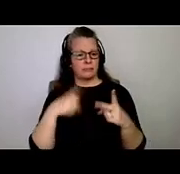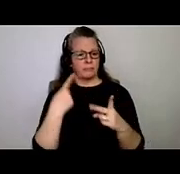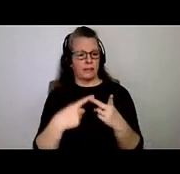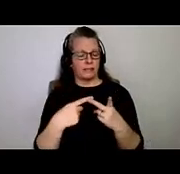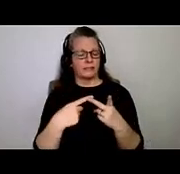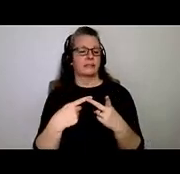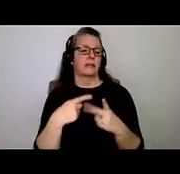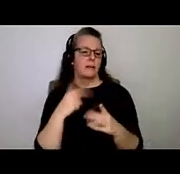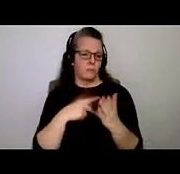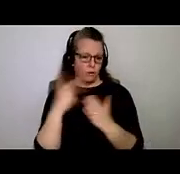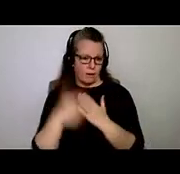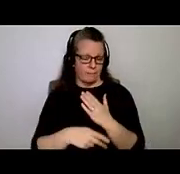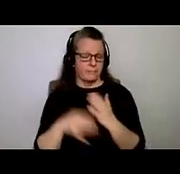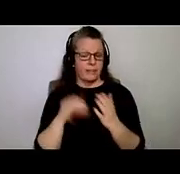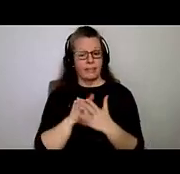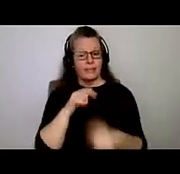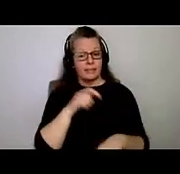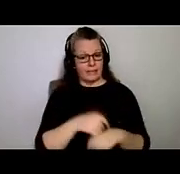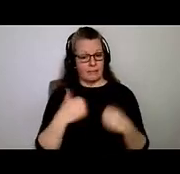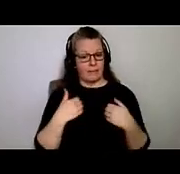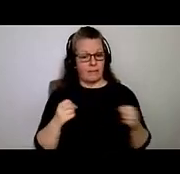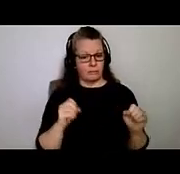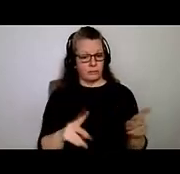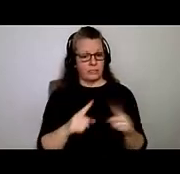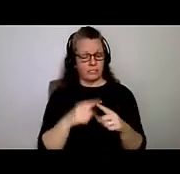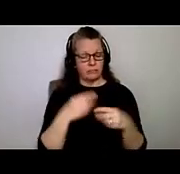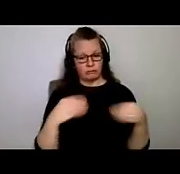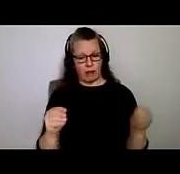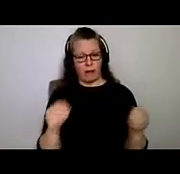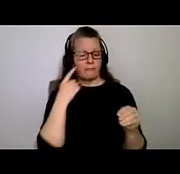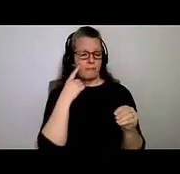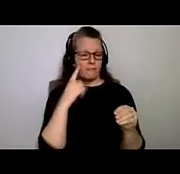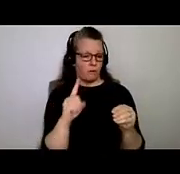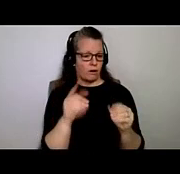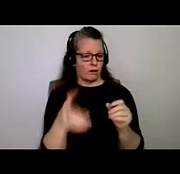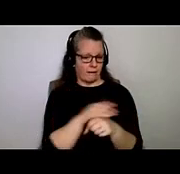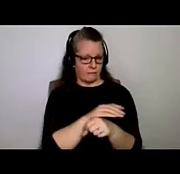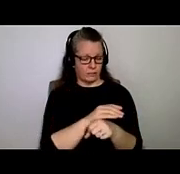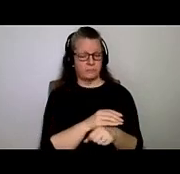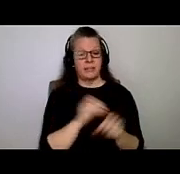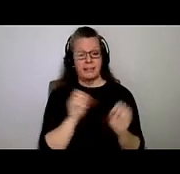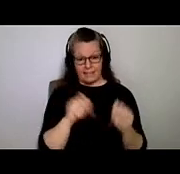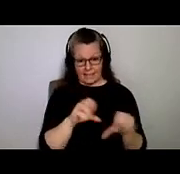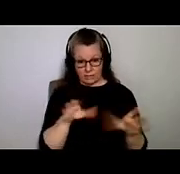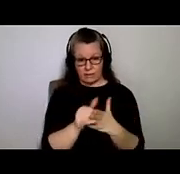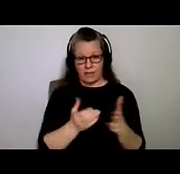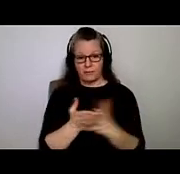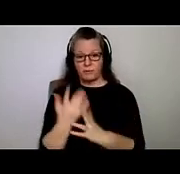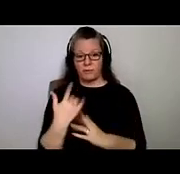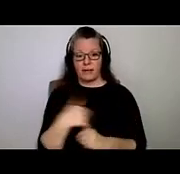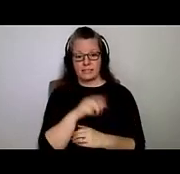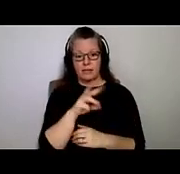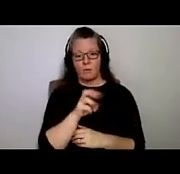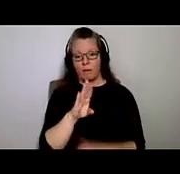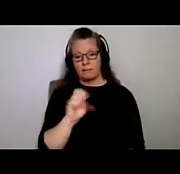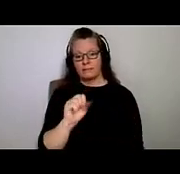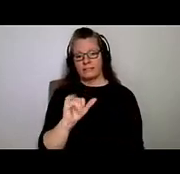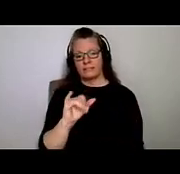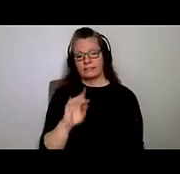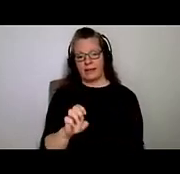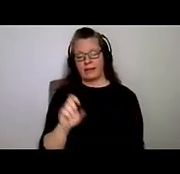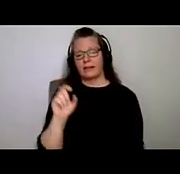point, they have an opportunity to shop for coverage. And they can do so through us at our website,